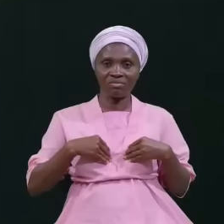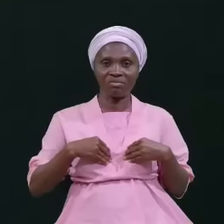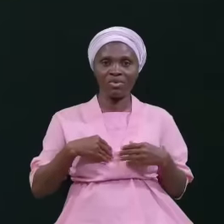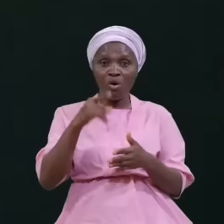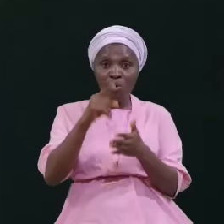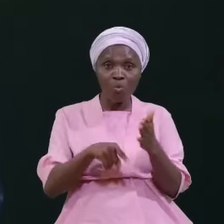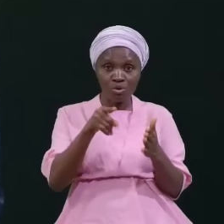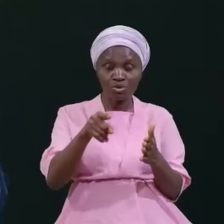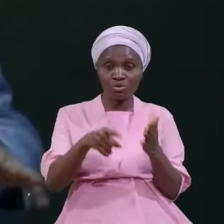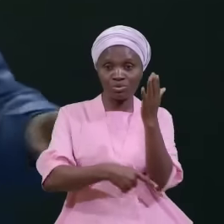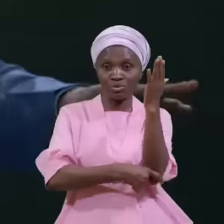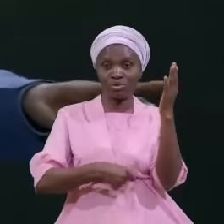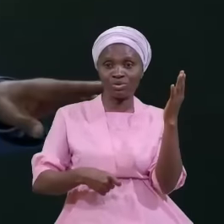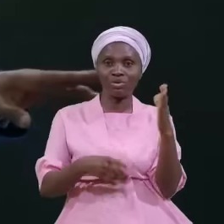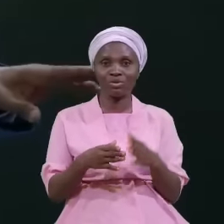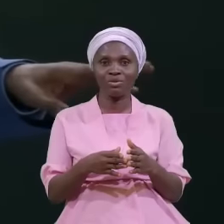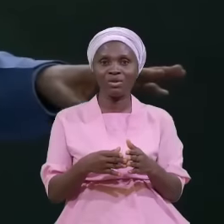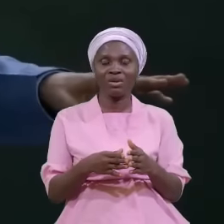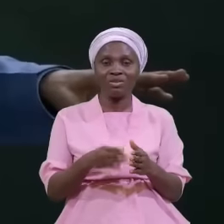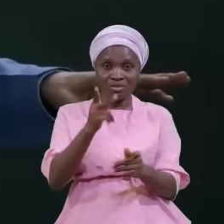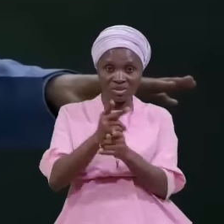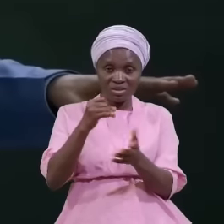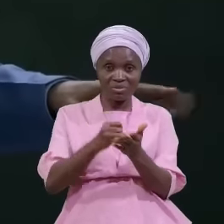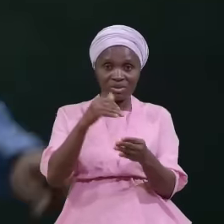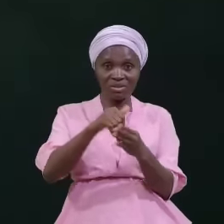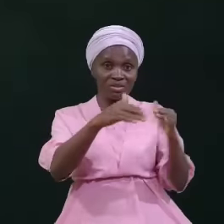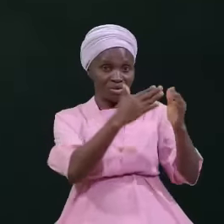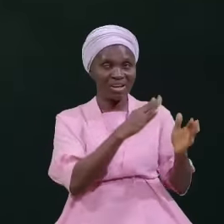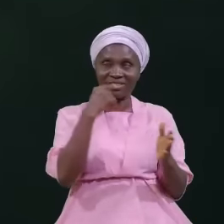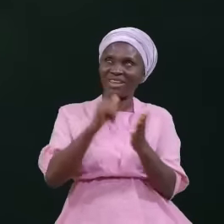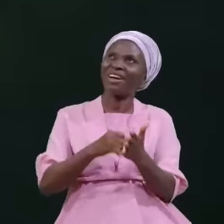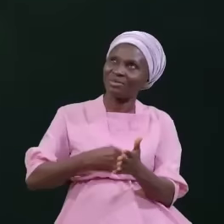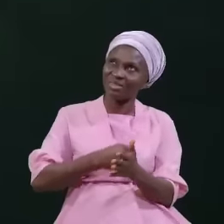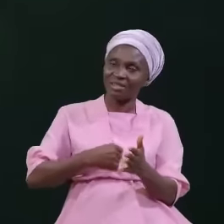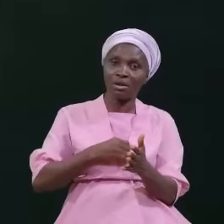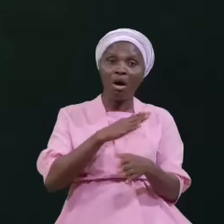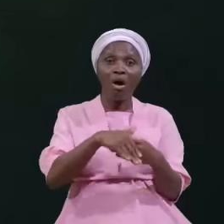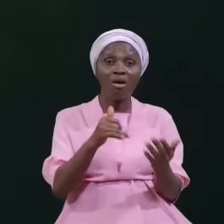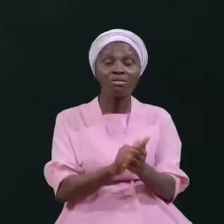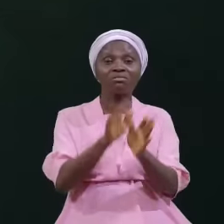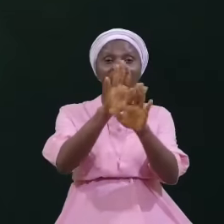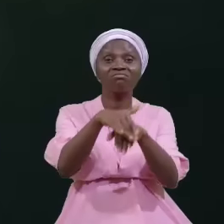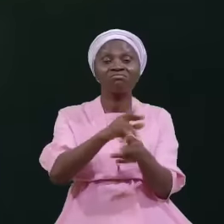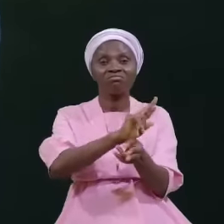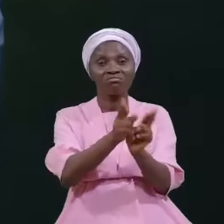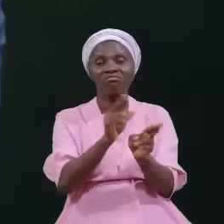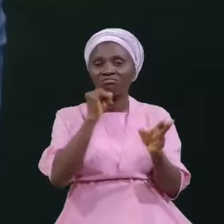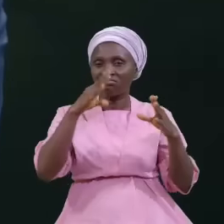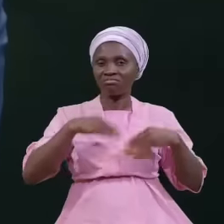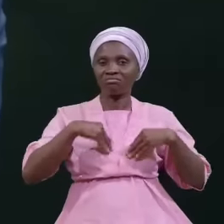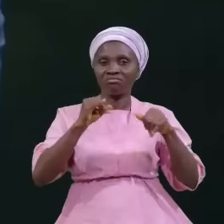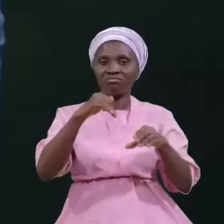say, I'm sorry, I'm sorry, I'm sorry. All that superficial repentance, not acceptable in the sight of the Lord.